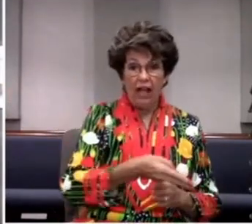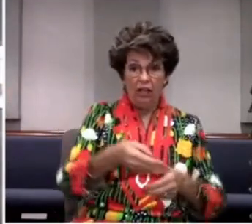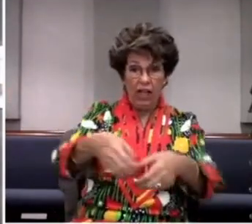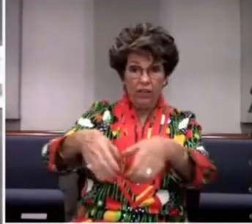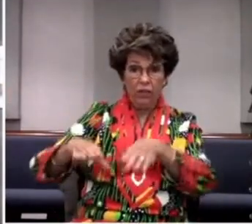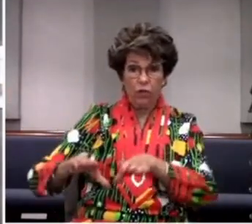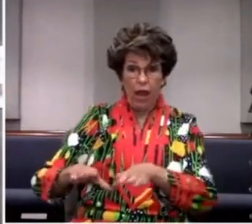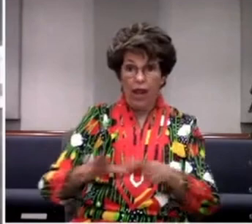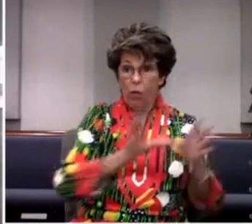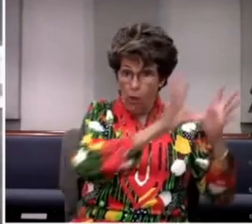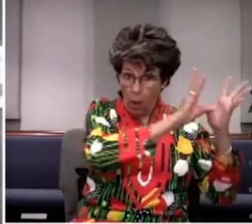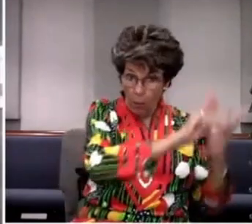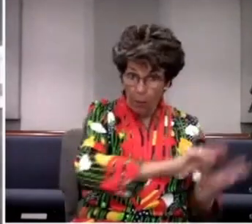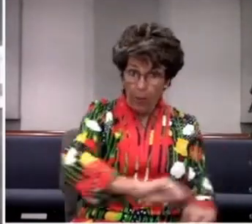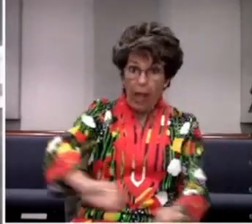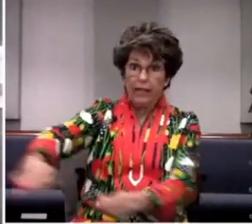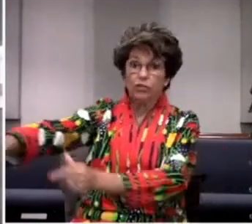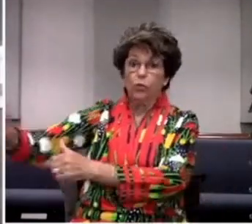of fire.